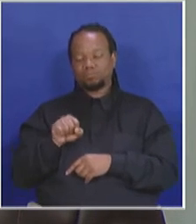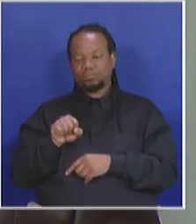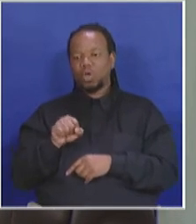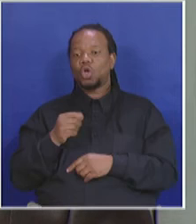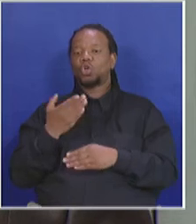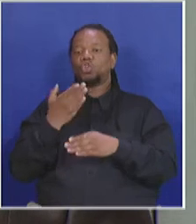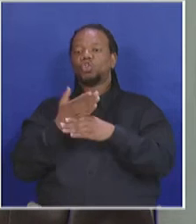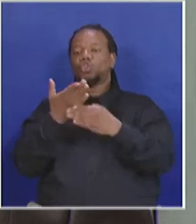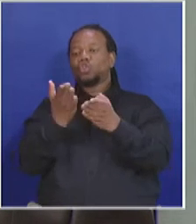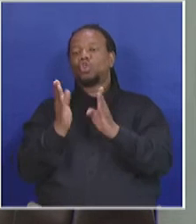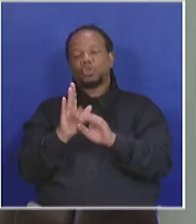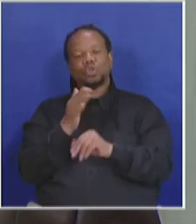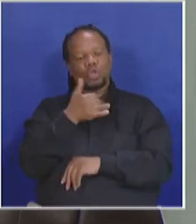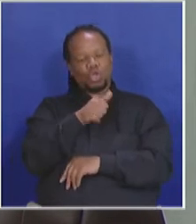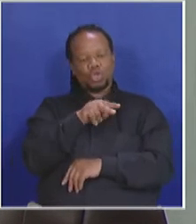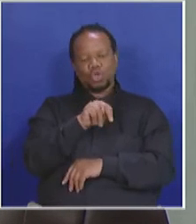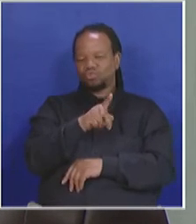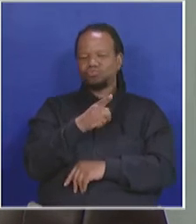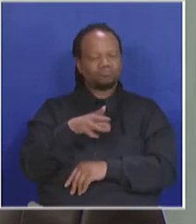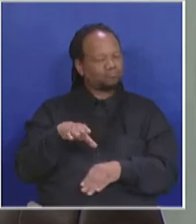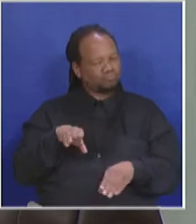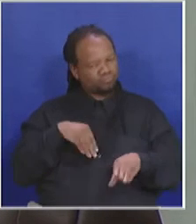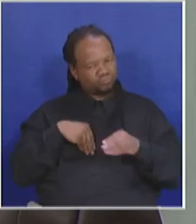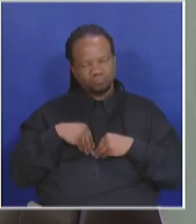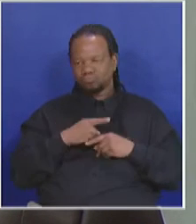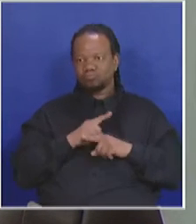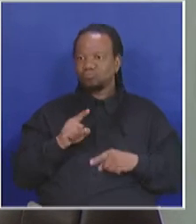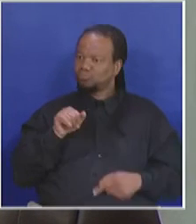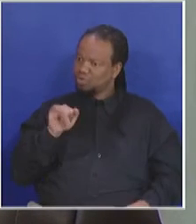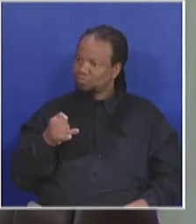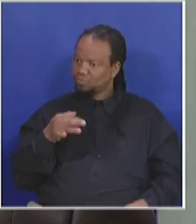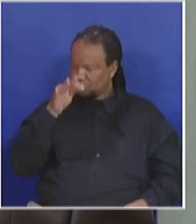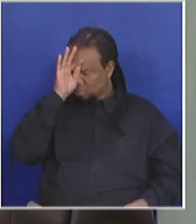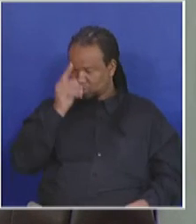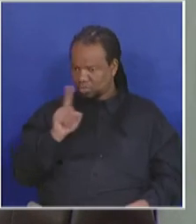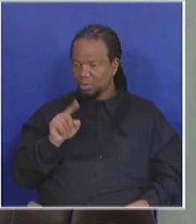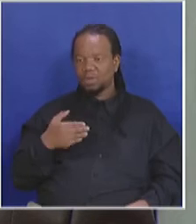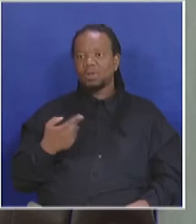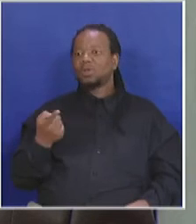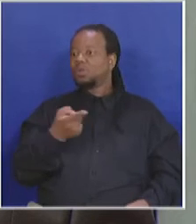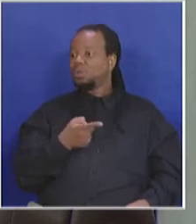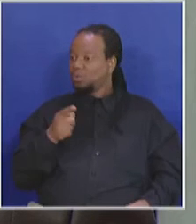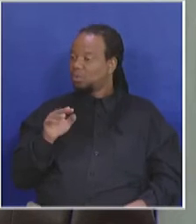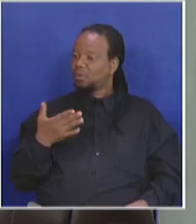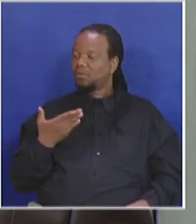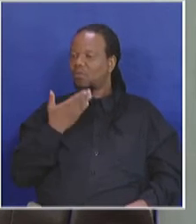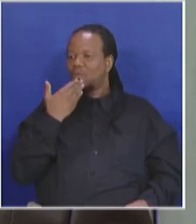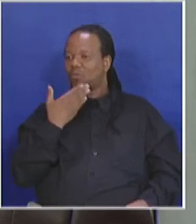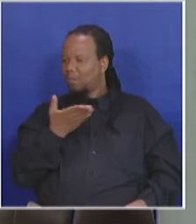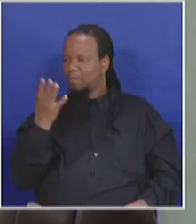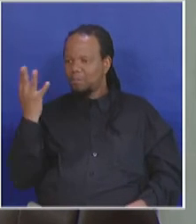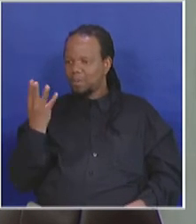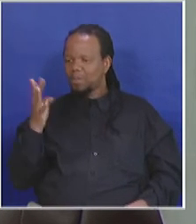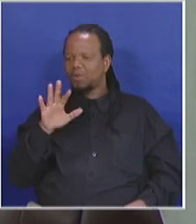will not tolerate officials that are not performing their duties. South Africa belongs to all those who live in it, as we